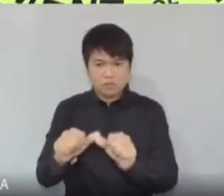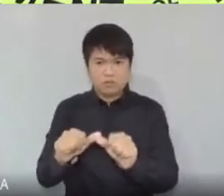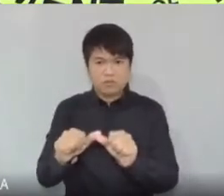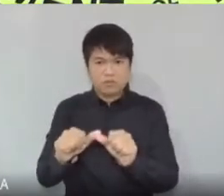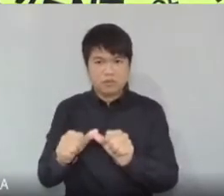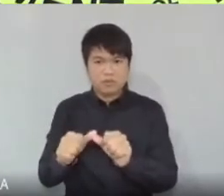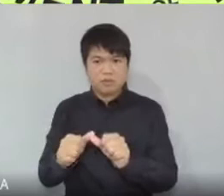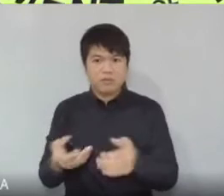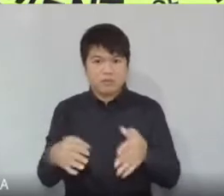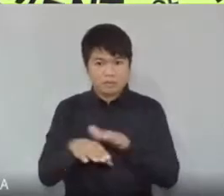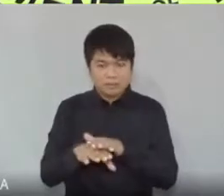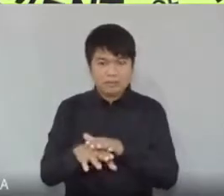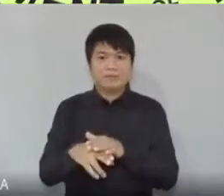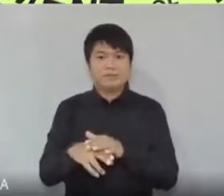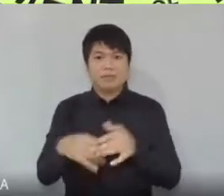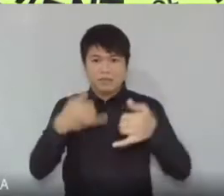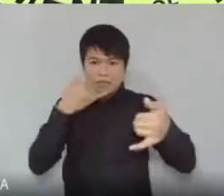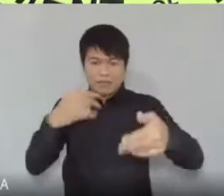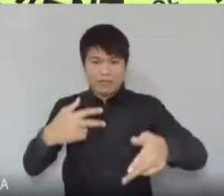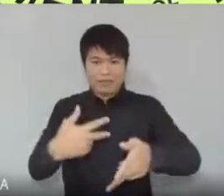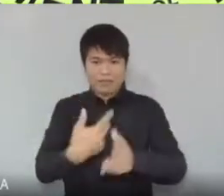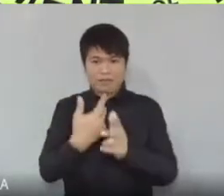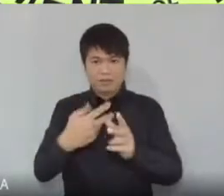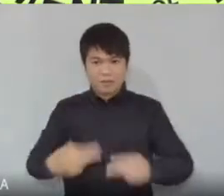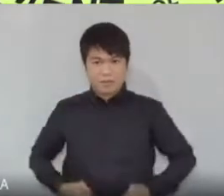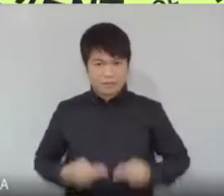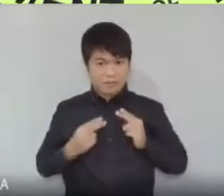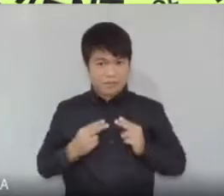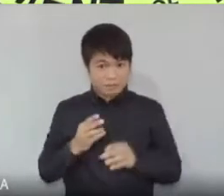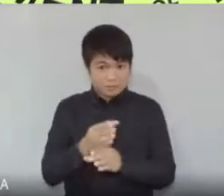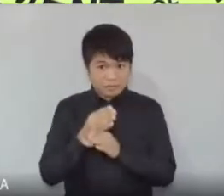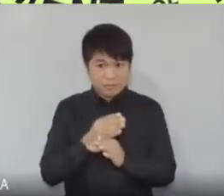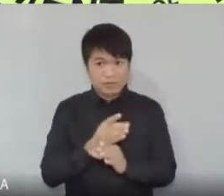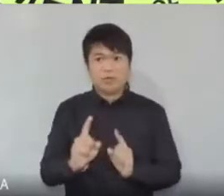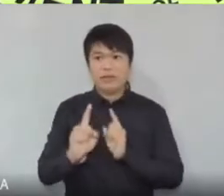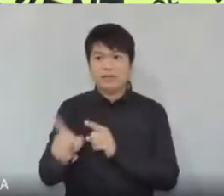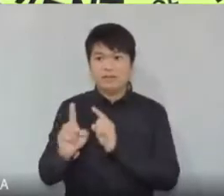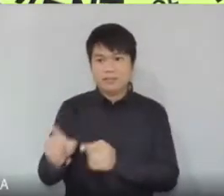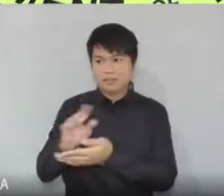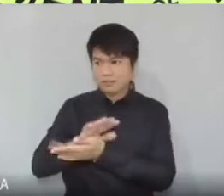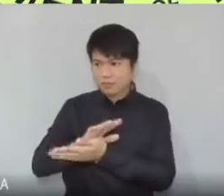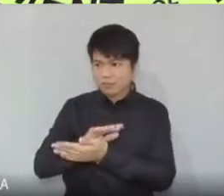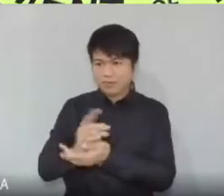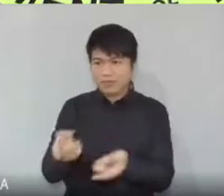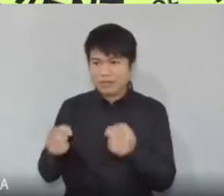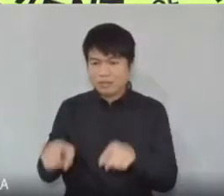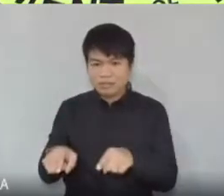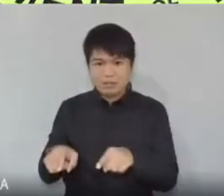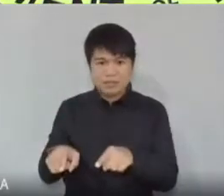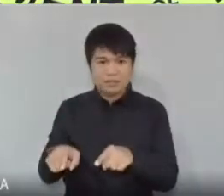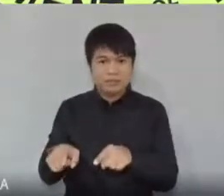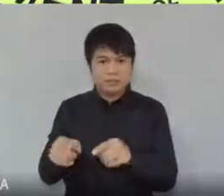care for all. Through month-long weekly sessions, I hope we initiate constructive discussions between